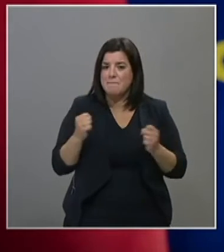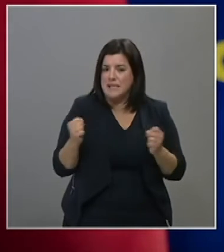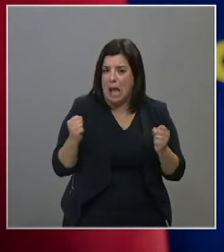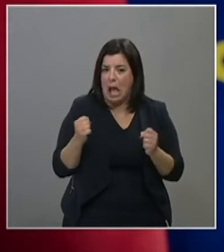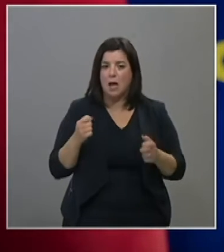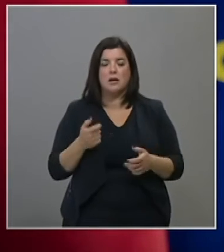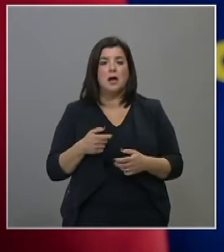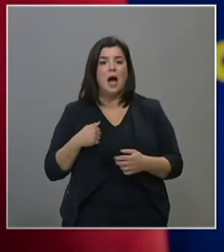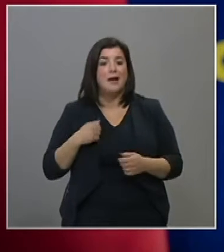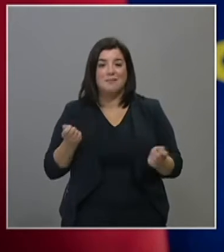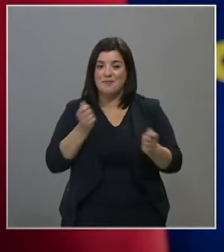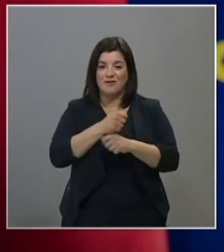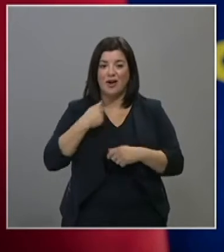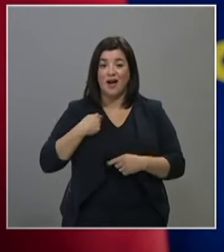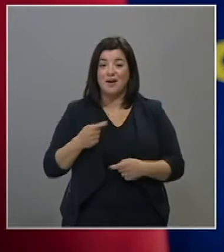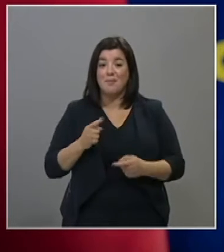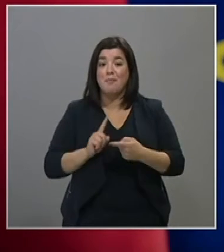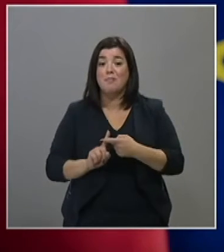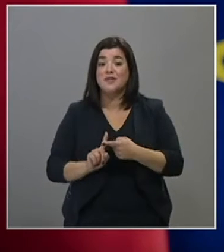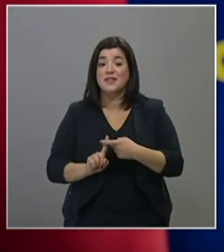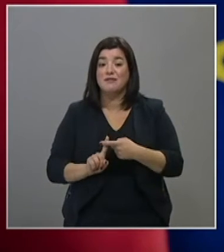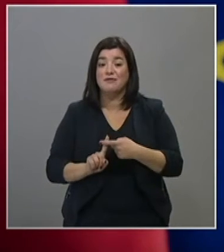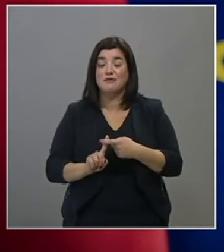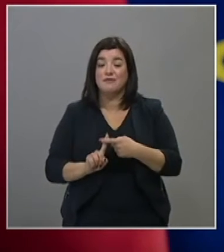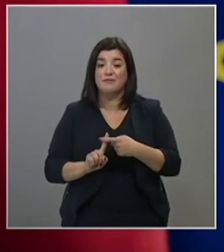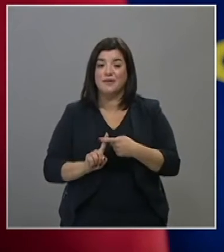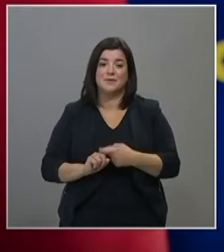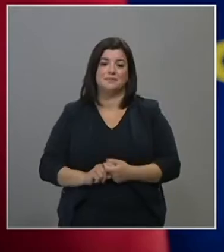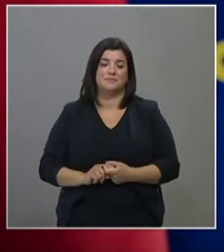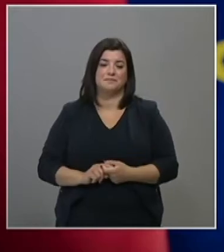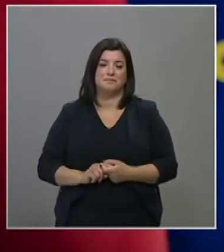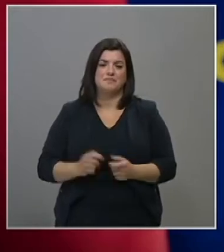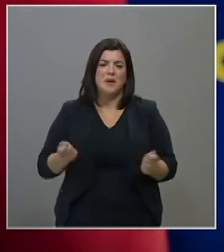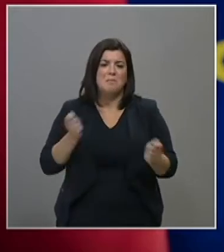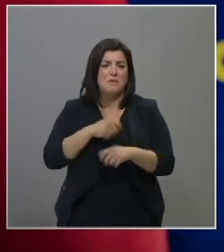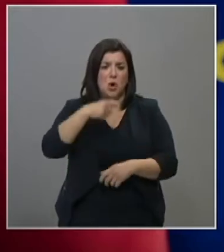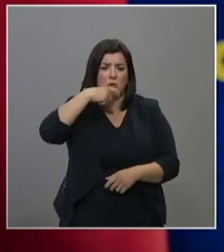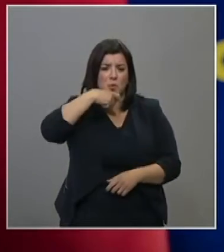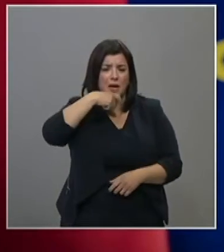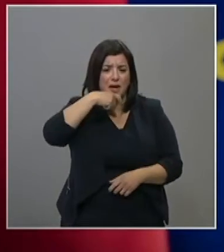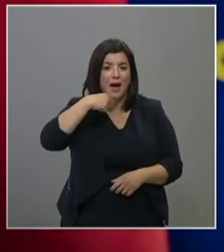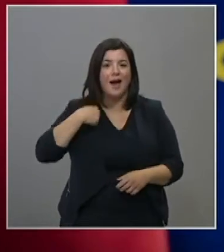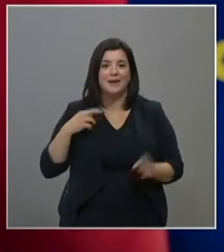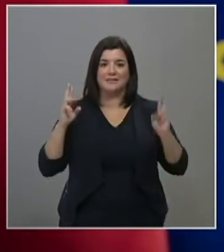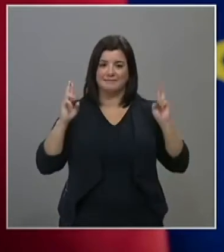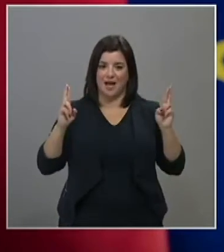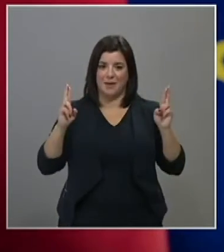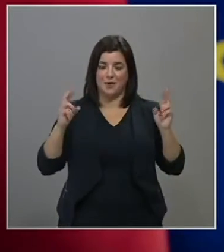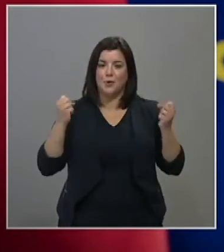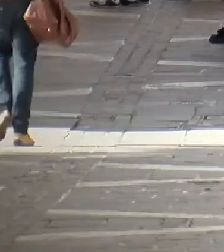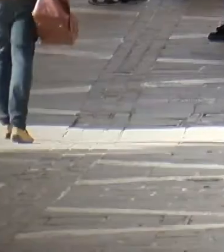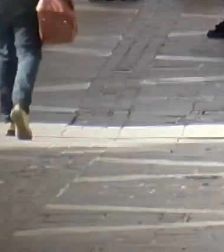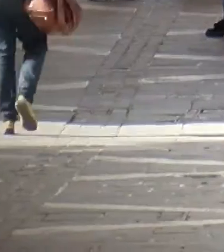minflok konna dejjem pożittivi u ottimisti. Flok sens ta' dwejjaq tajna t-tama u